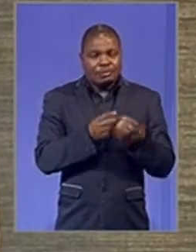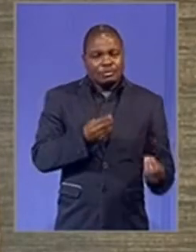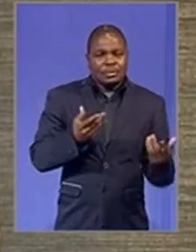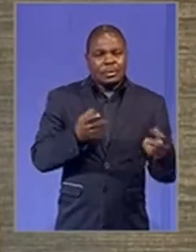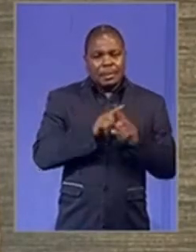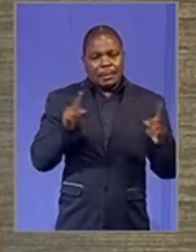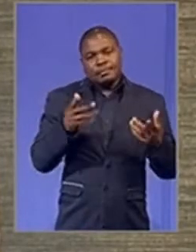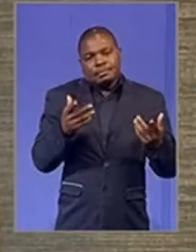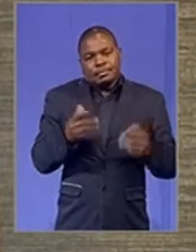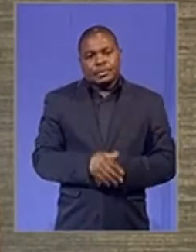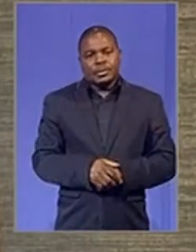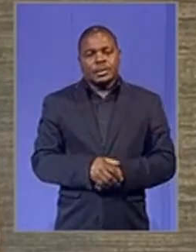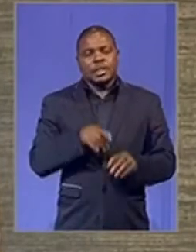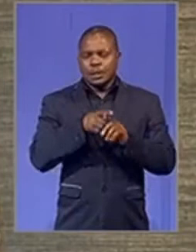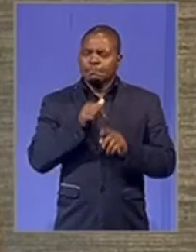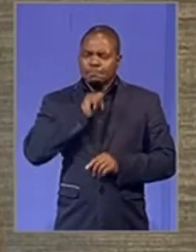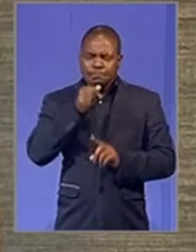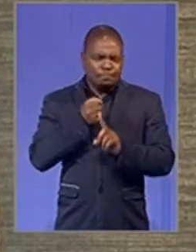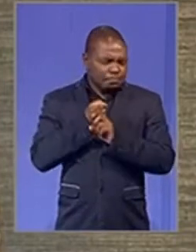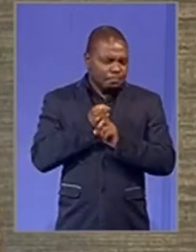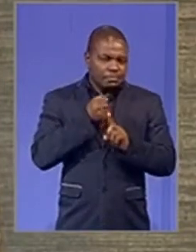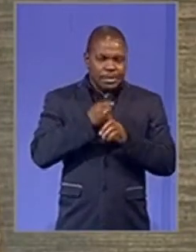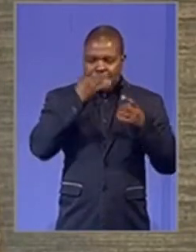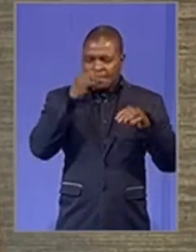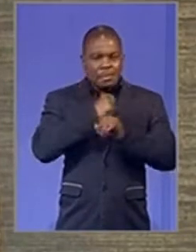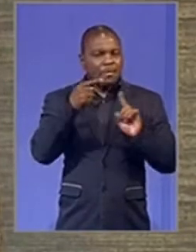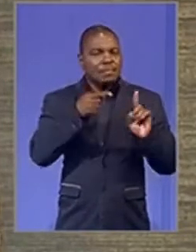proves how relentless she is. She just doesn't give up.